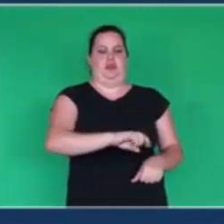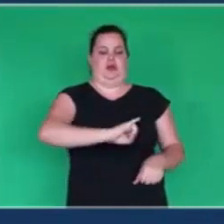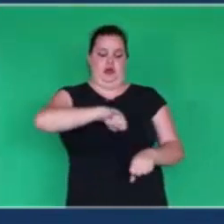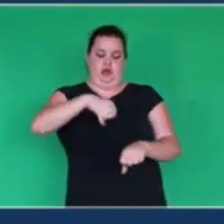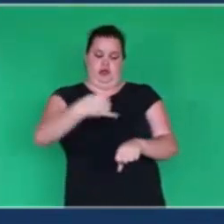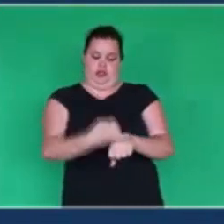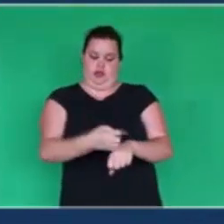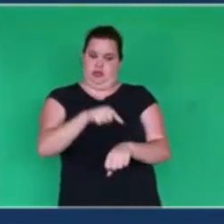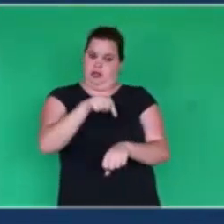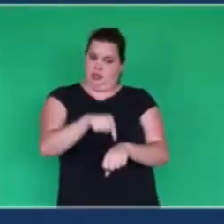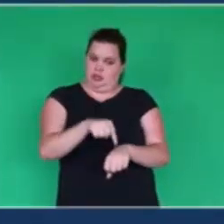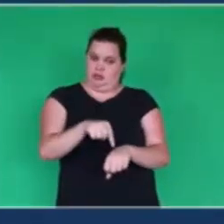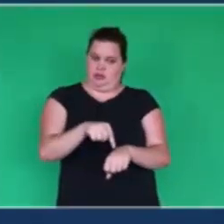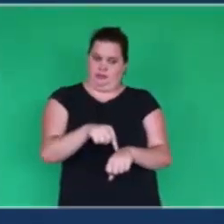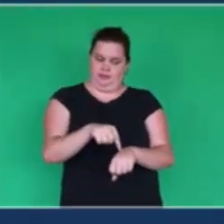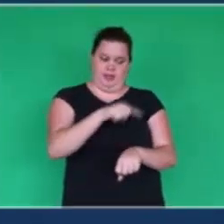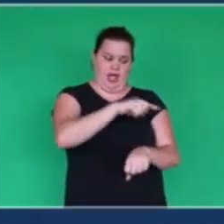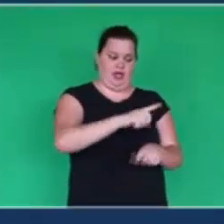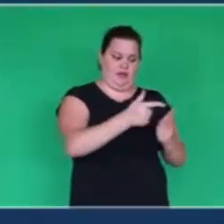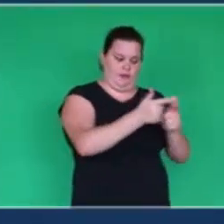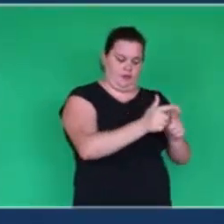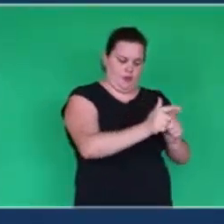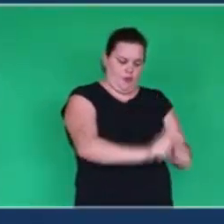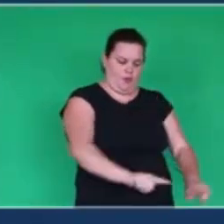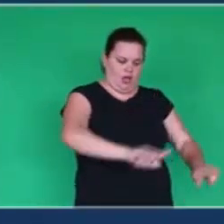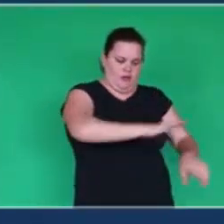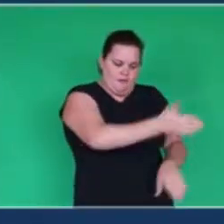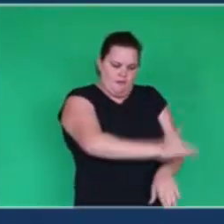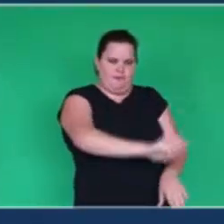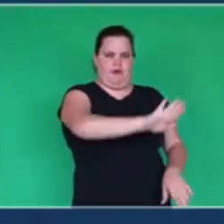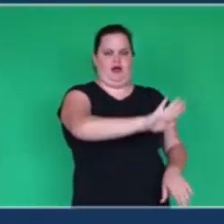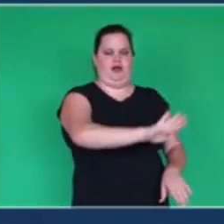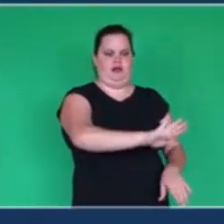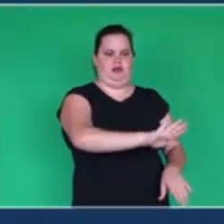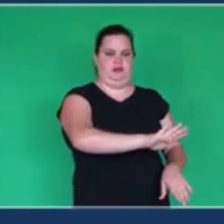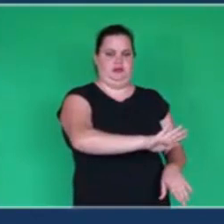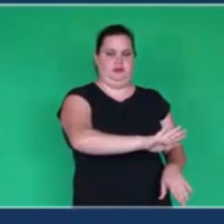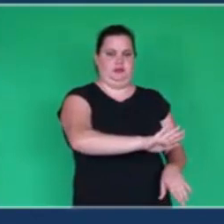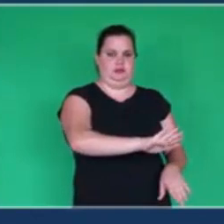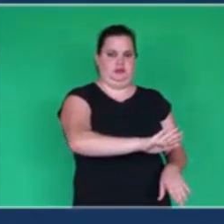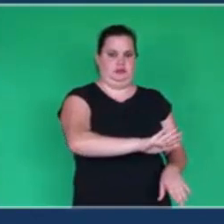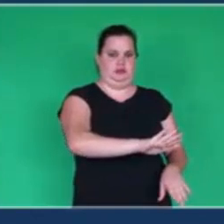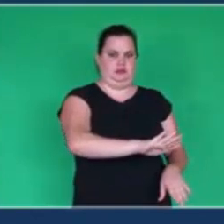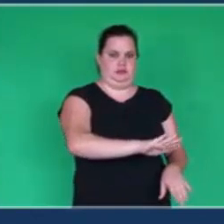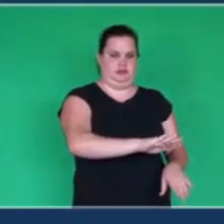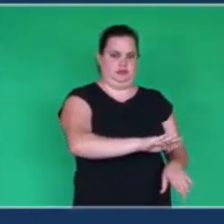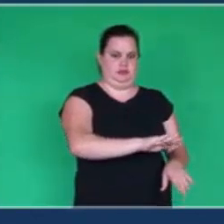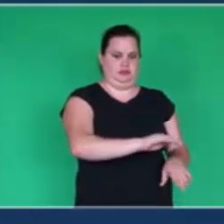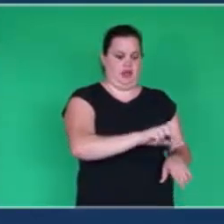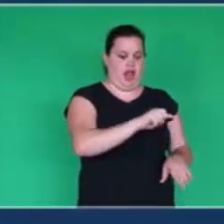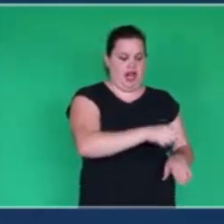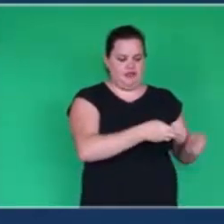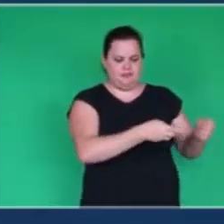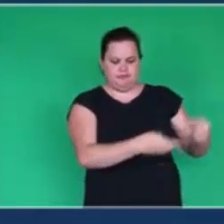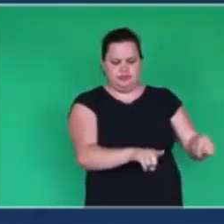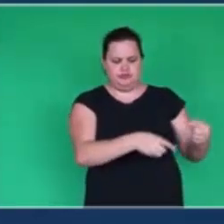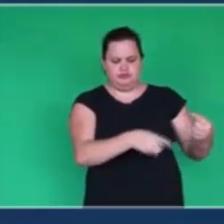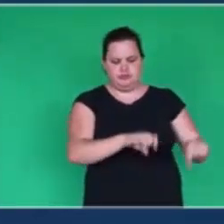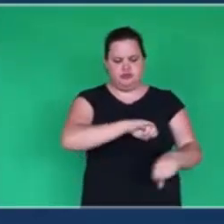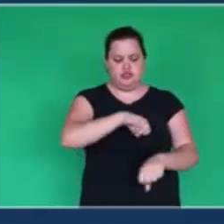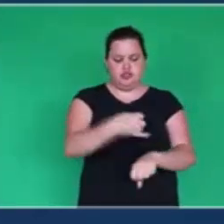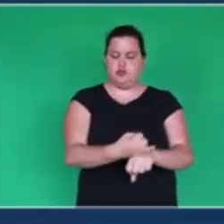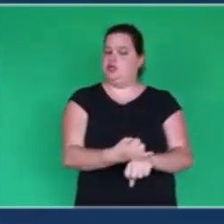Messiah, which Israel will now recognize. They will say to themselves, there are so many